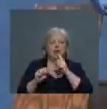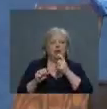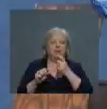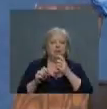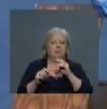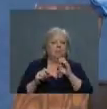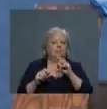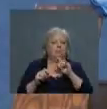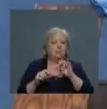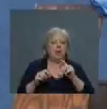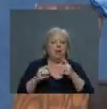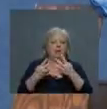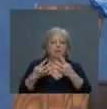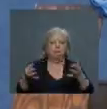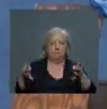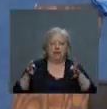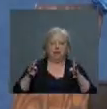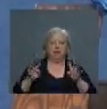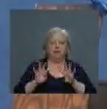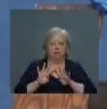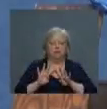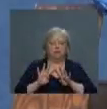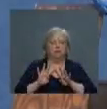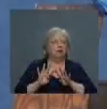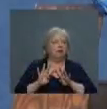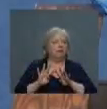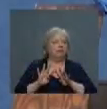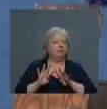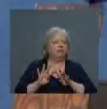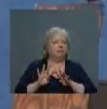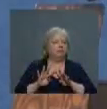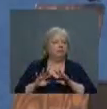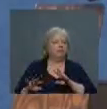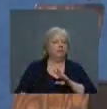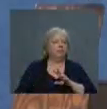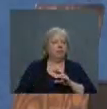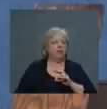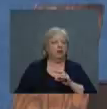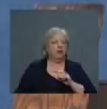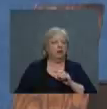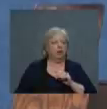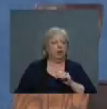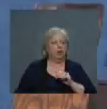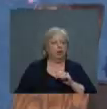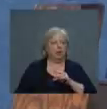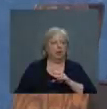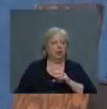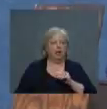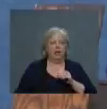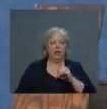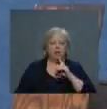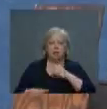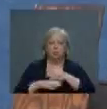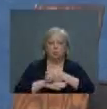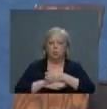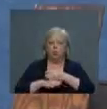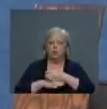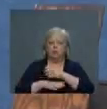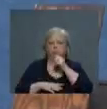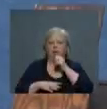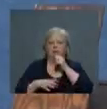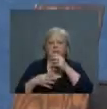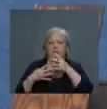around all three sides of the street areas, and a wood